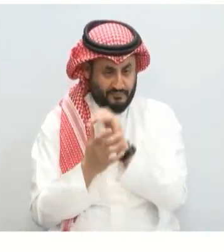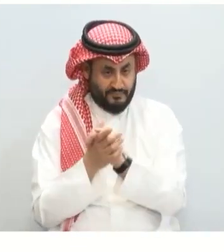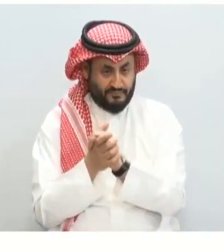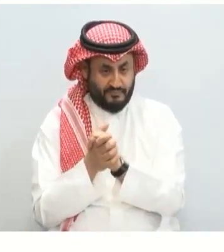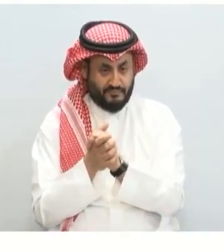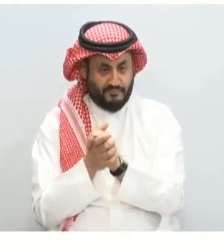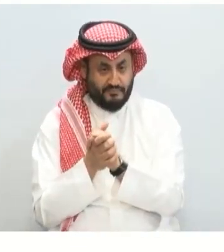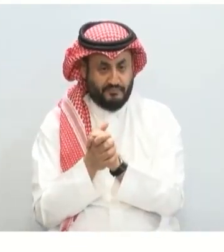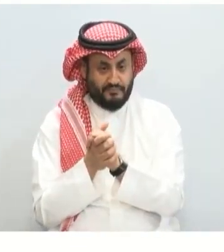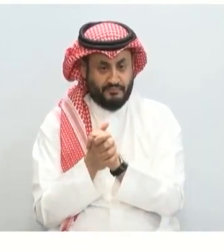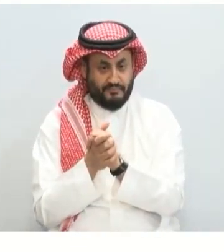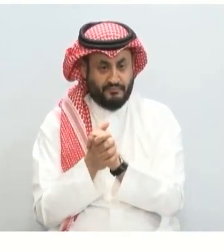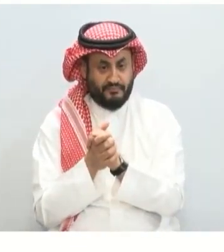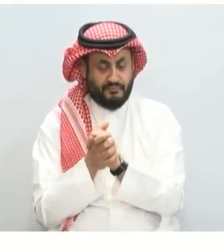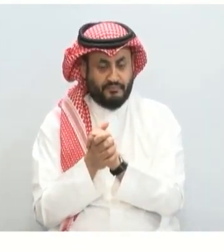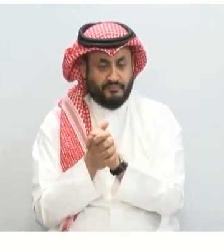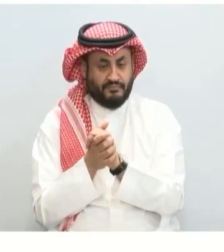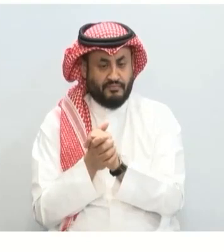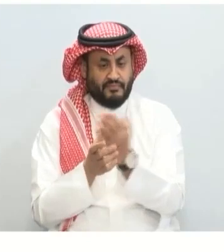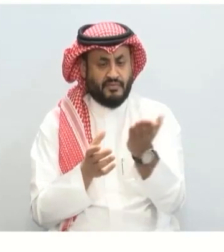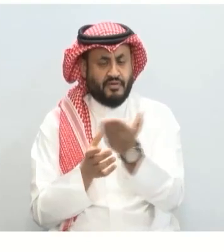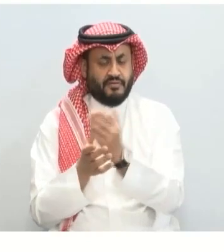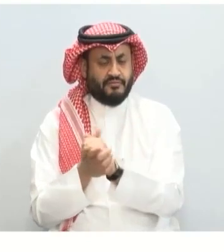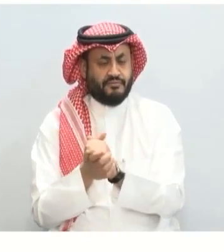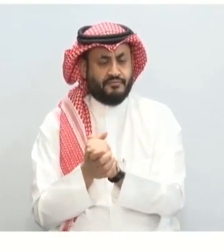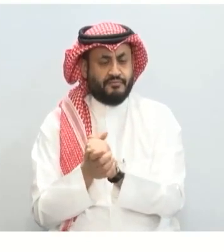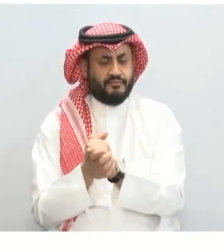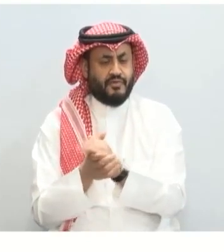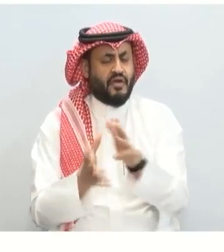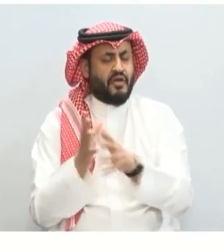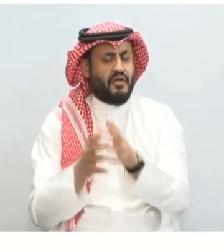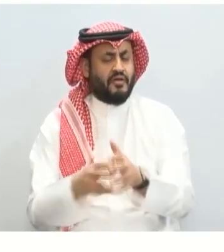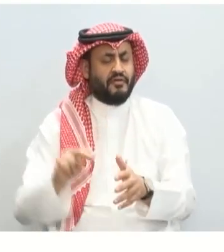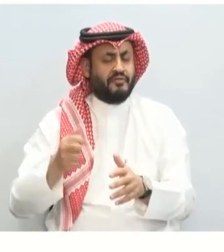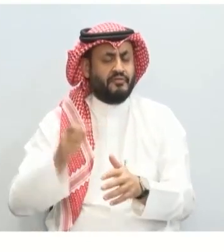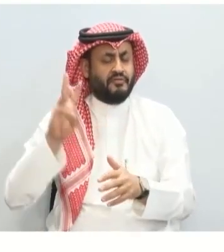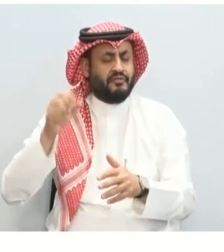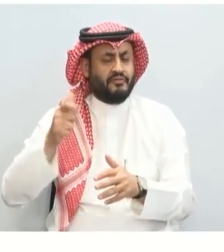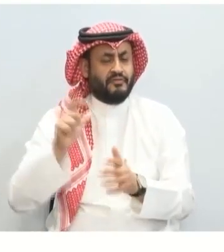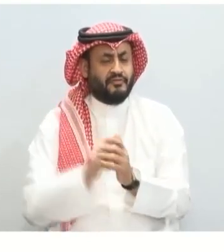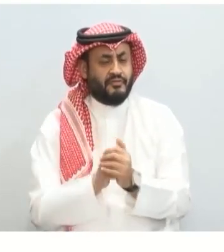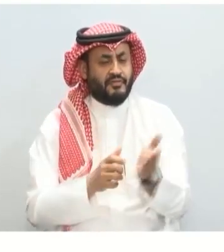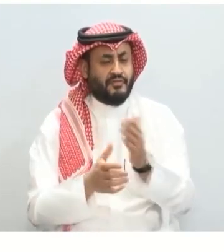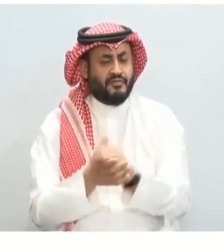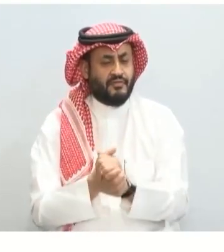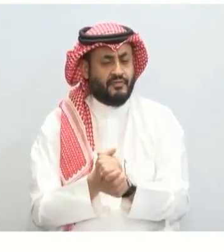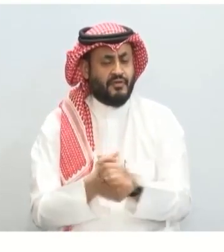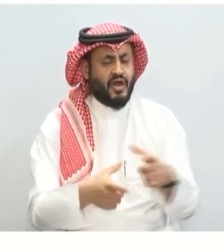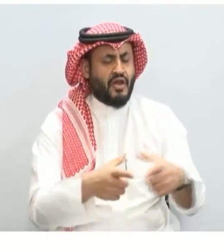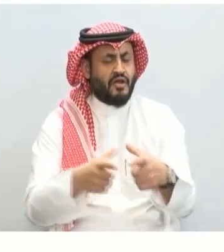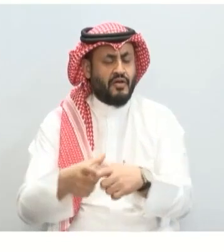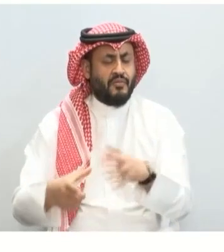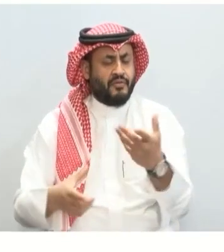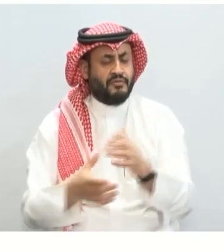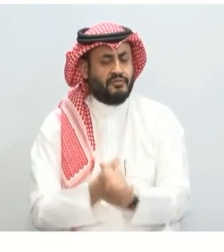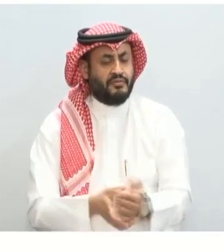of trouble to cook the meal? What does Nawal say? What foods did Fadwa prepare? What